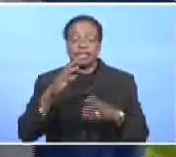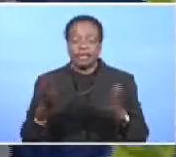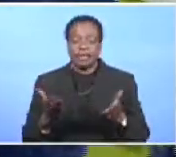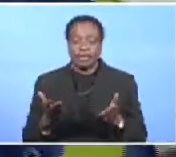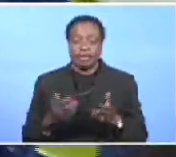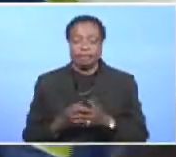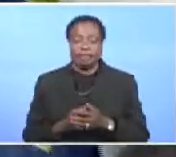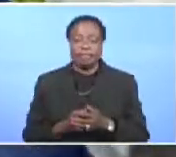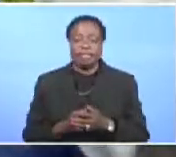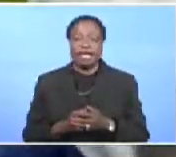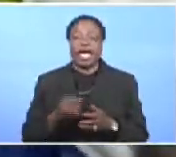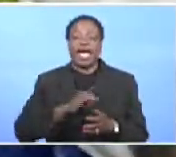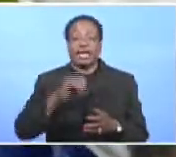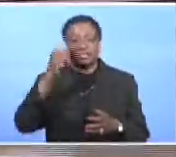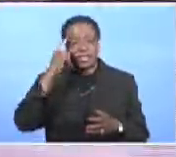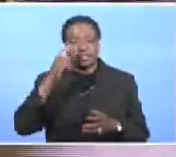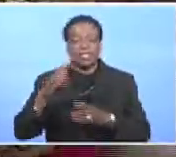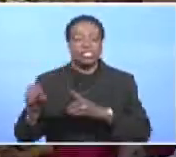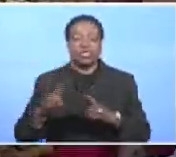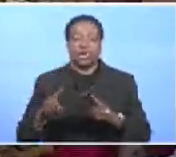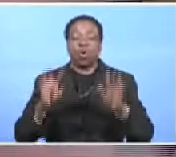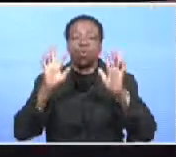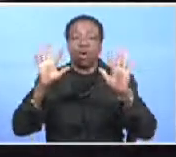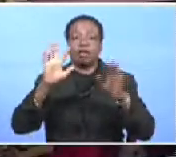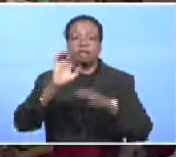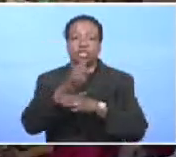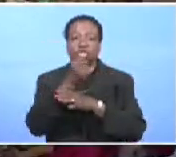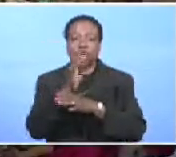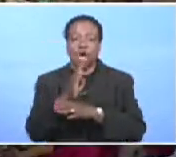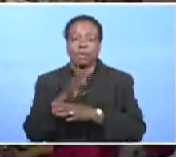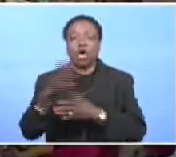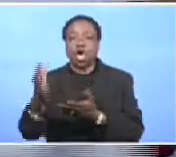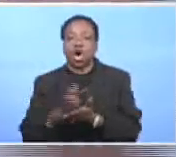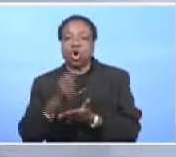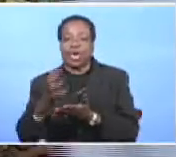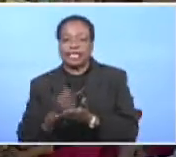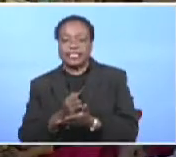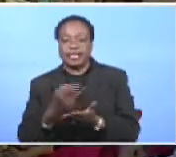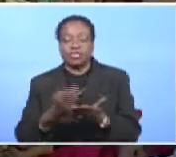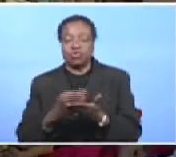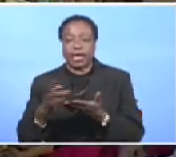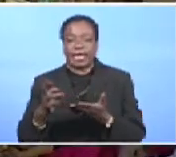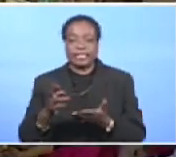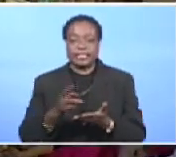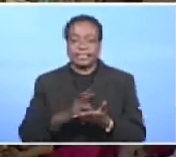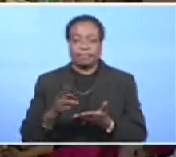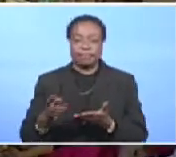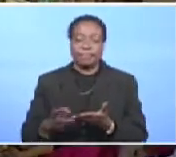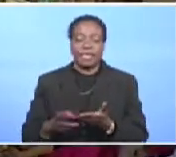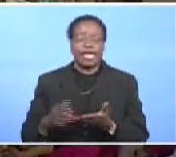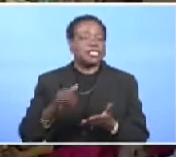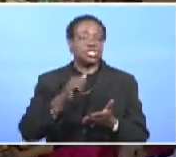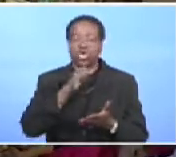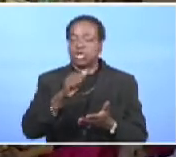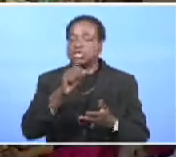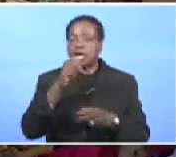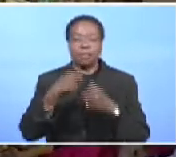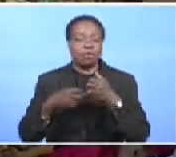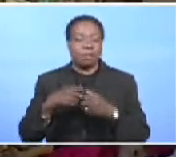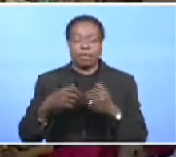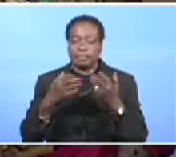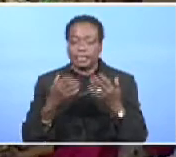they're doing a tremendous job with collecting the rest. I think that we got that cello. I don't think that's a problem. I don't think that is an